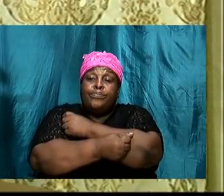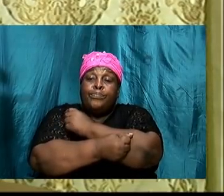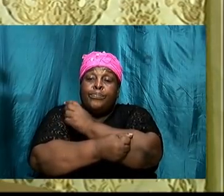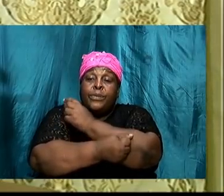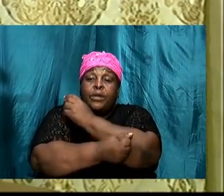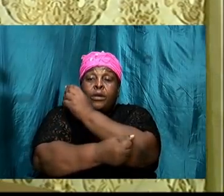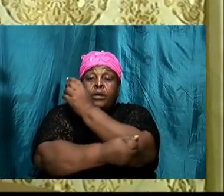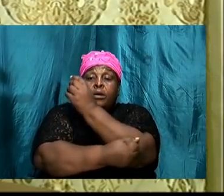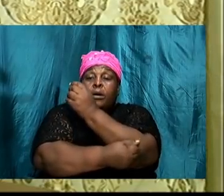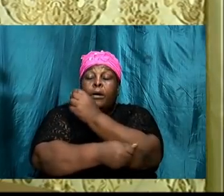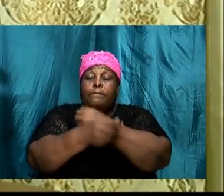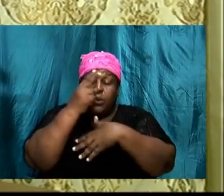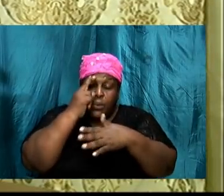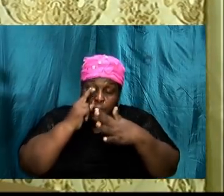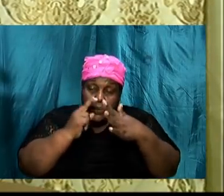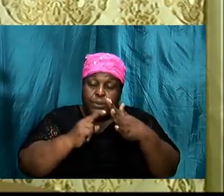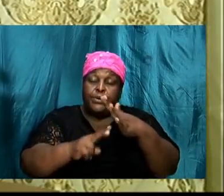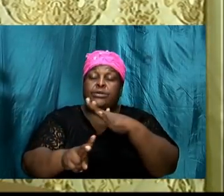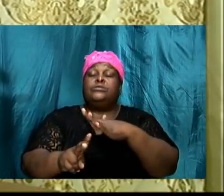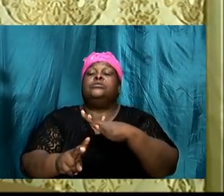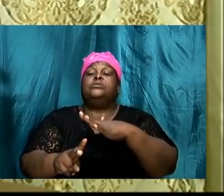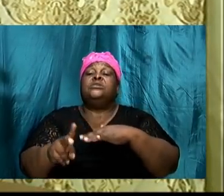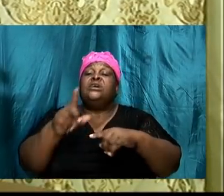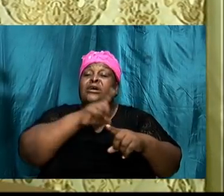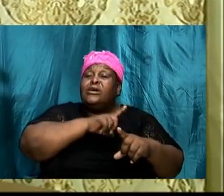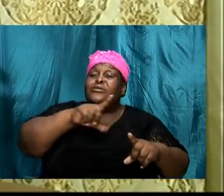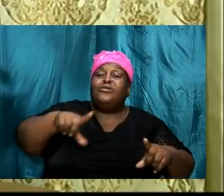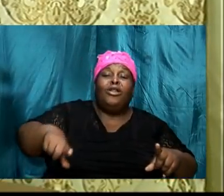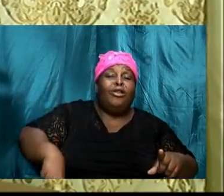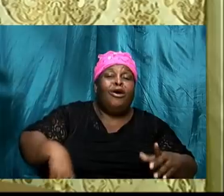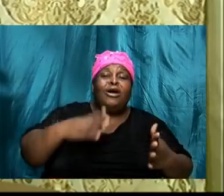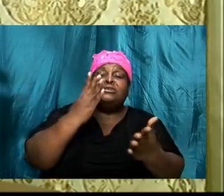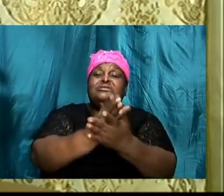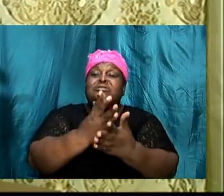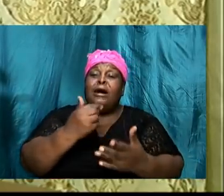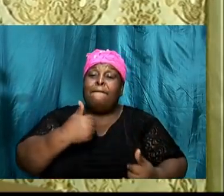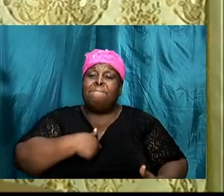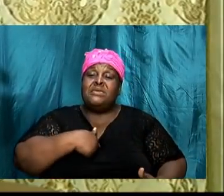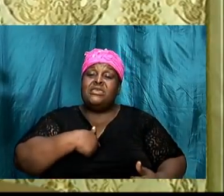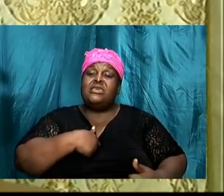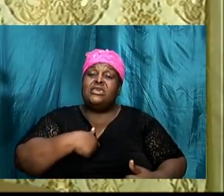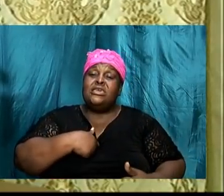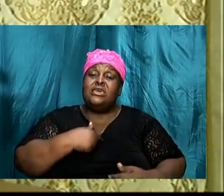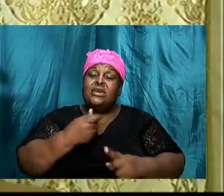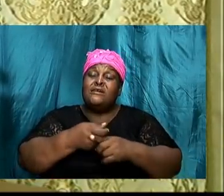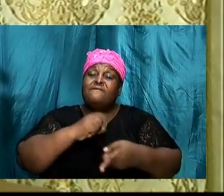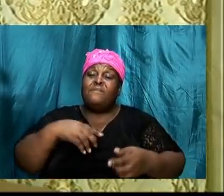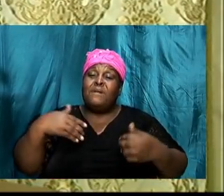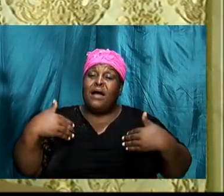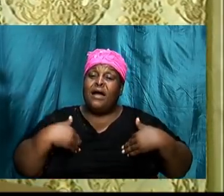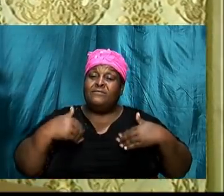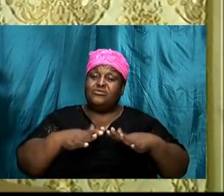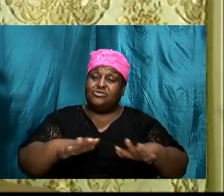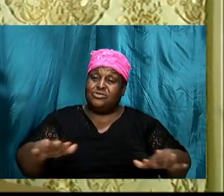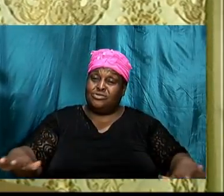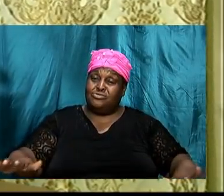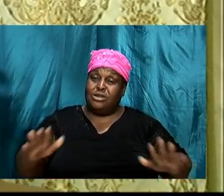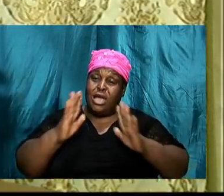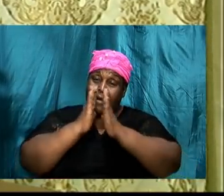Behold now, the Lord hath restrained me from bearing, I pray thee.